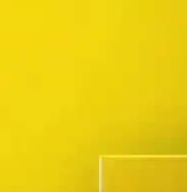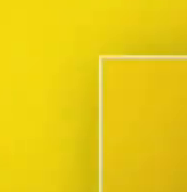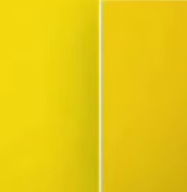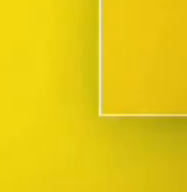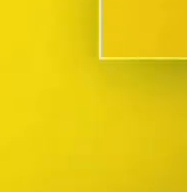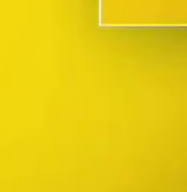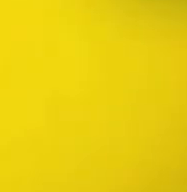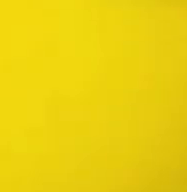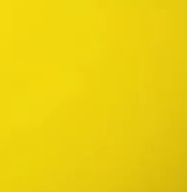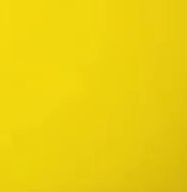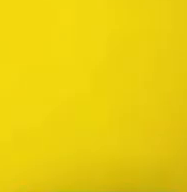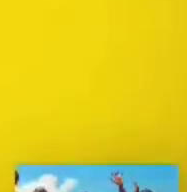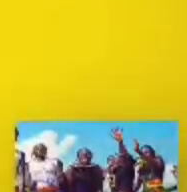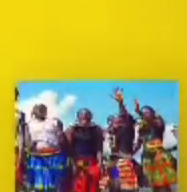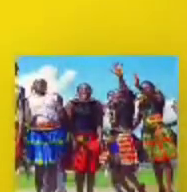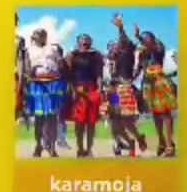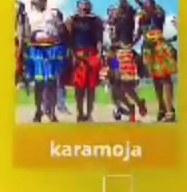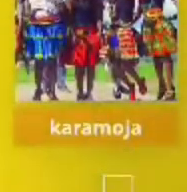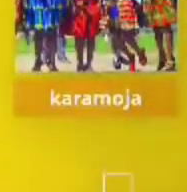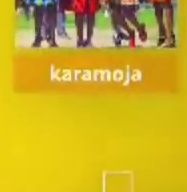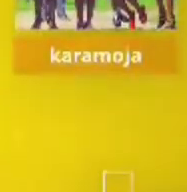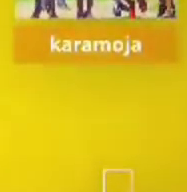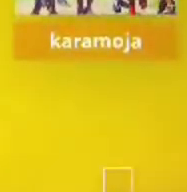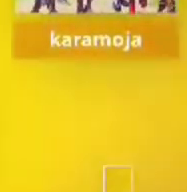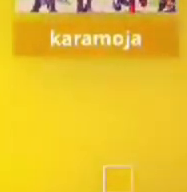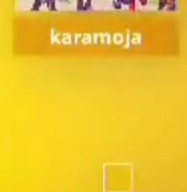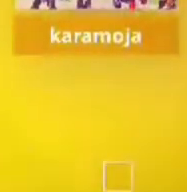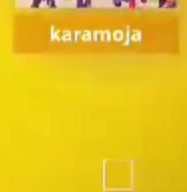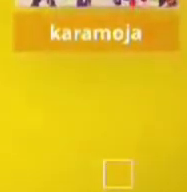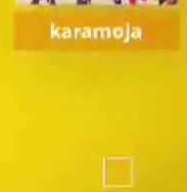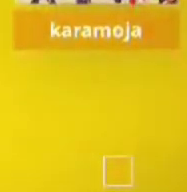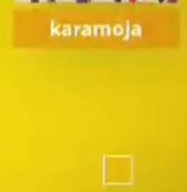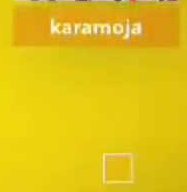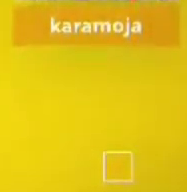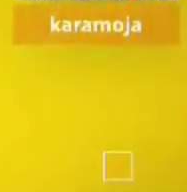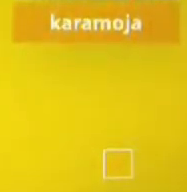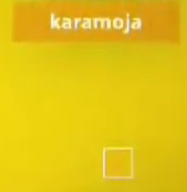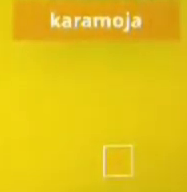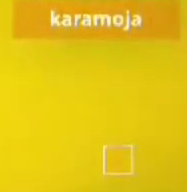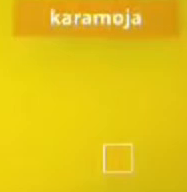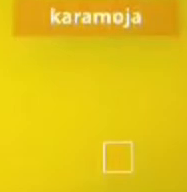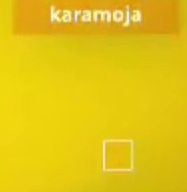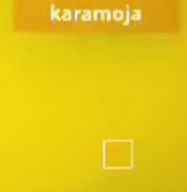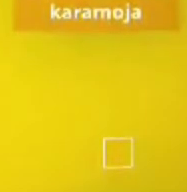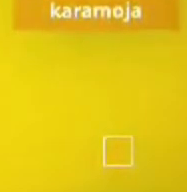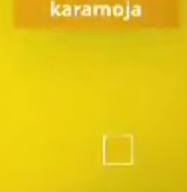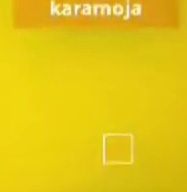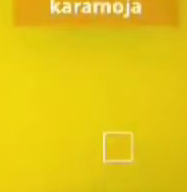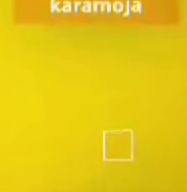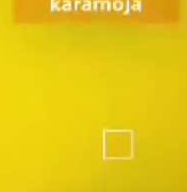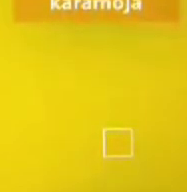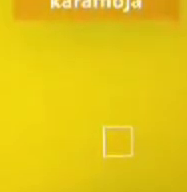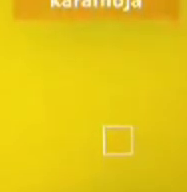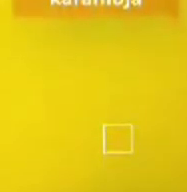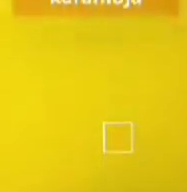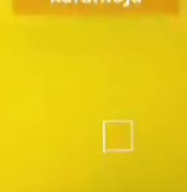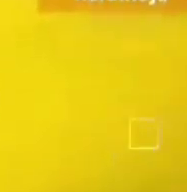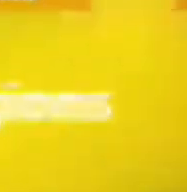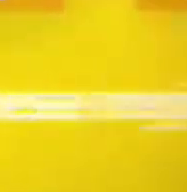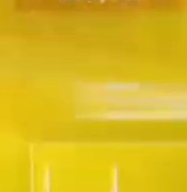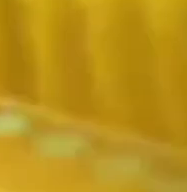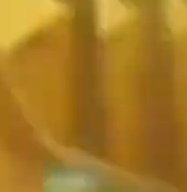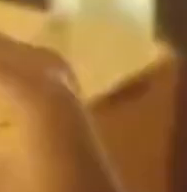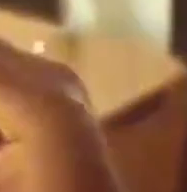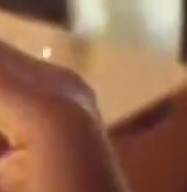The mass vaccination will take place in 53 districts in these regions: Kampala, Buganda, Teso, Ankole and